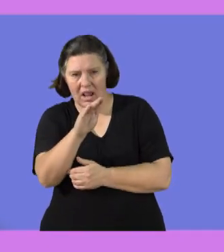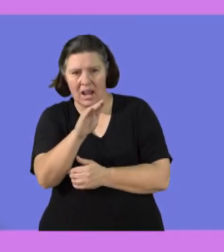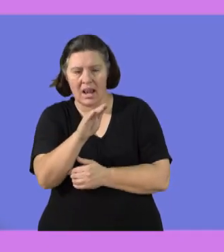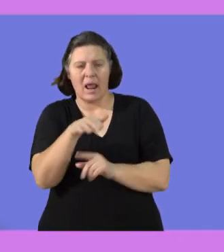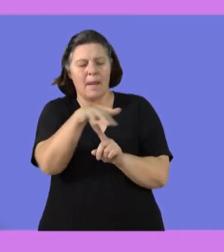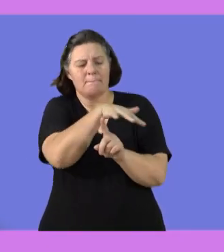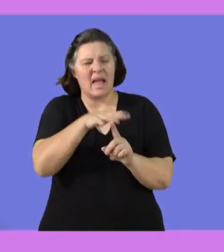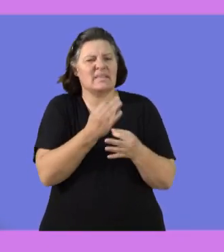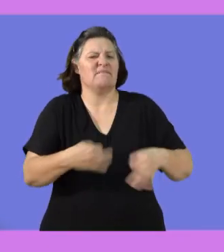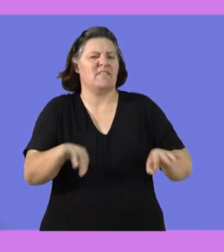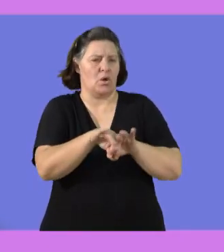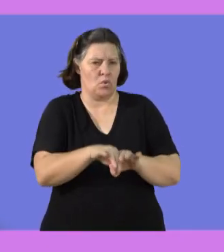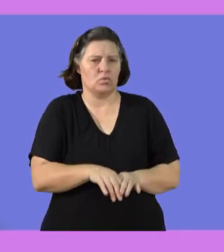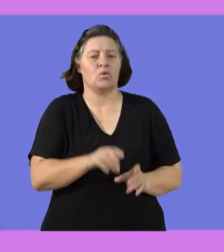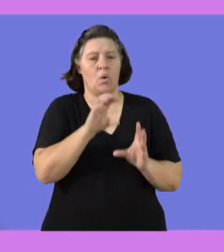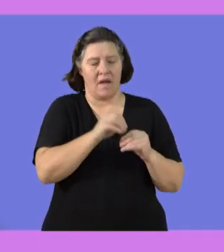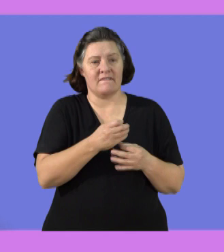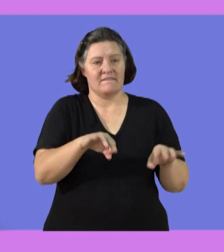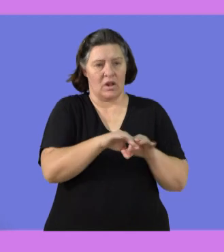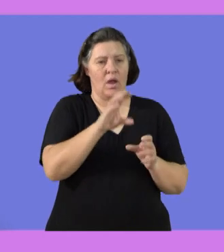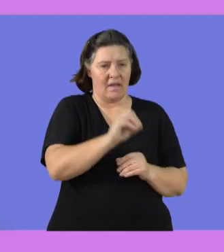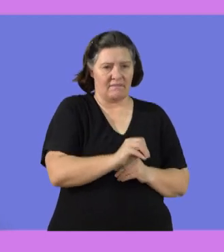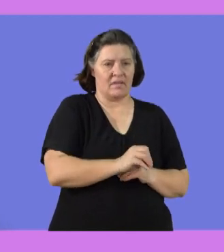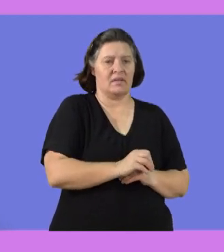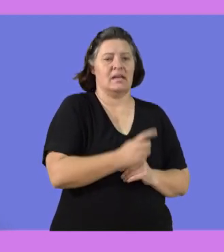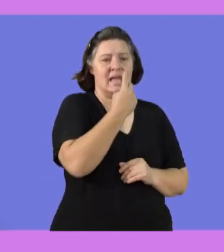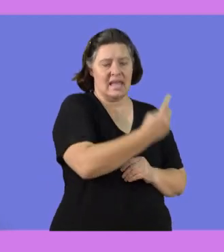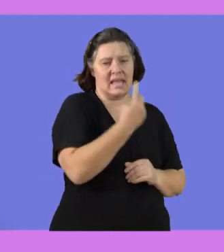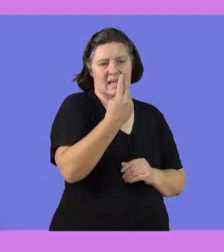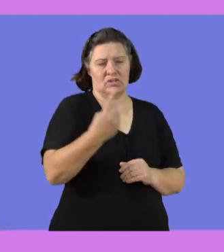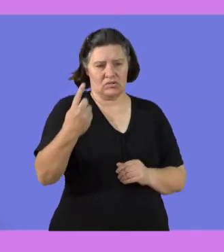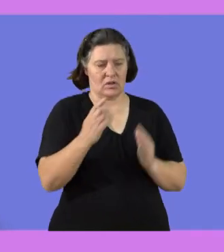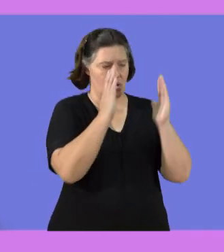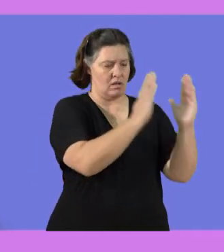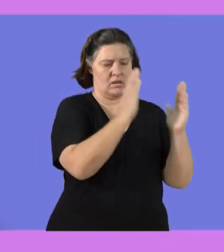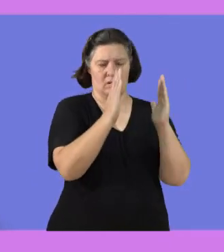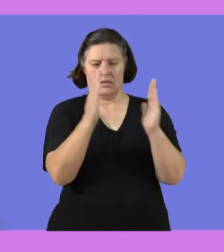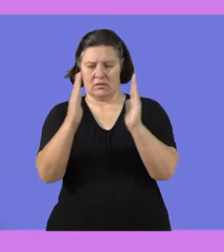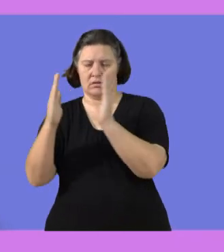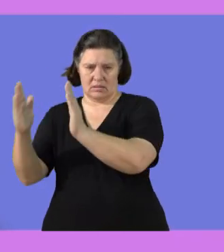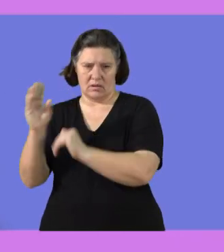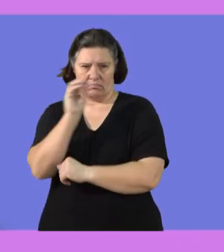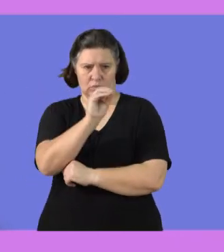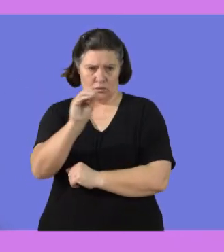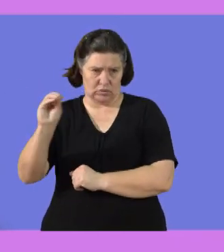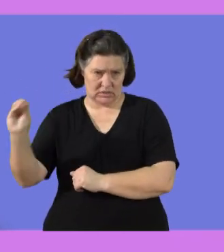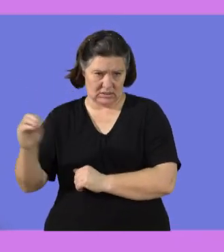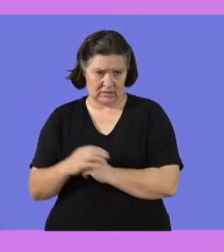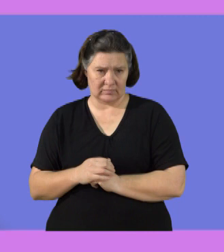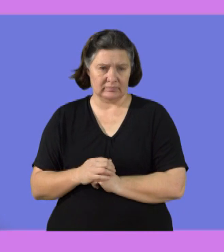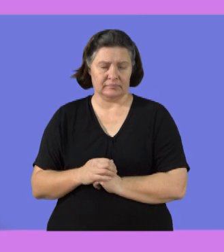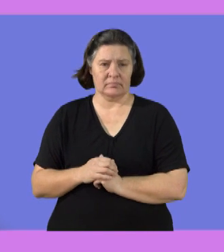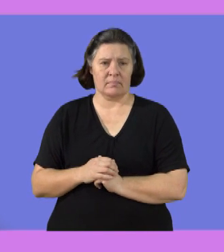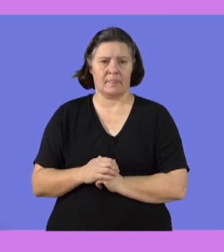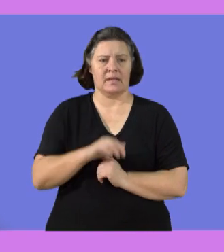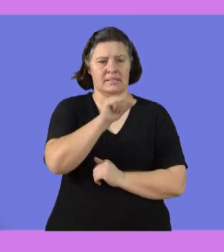place values. So we write the values that we are having, each one of them in its own column, and then